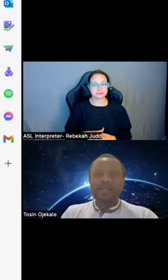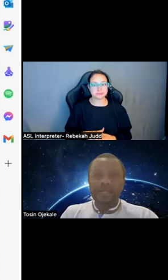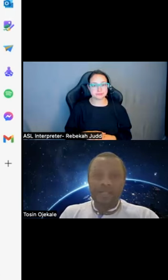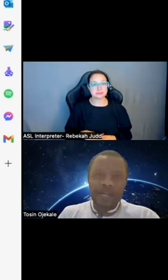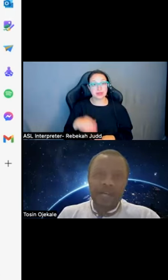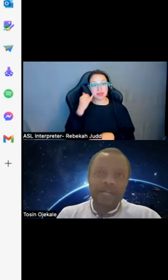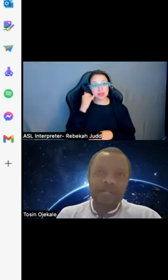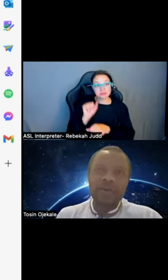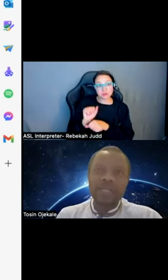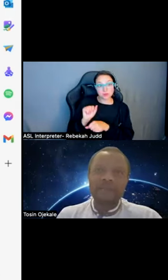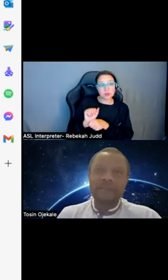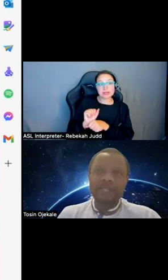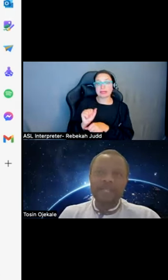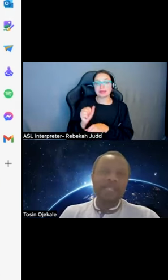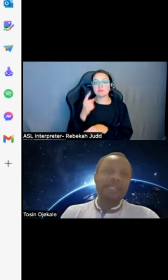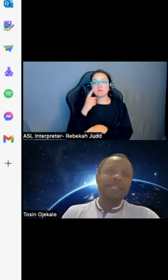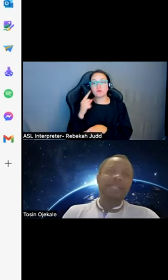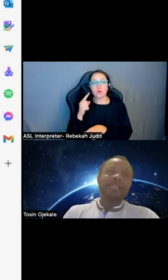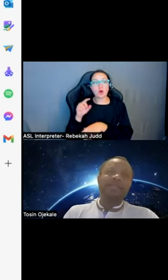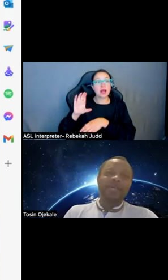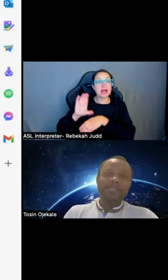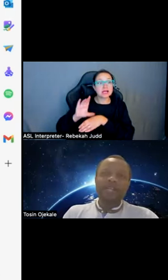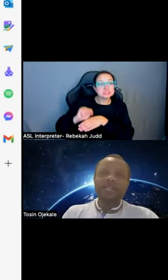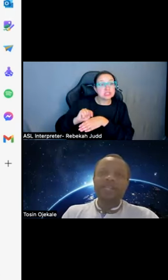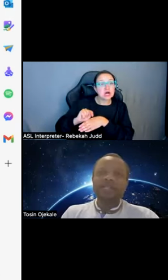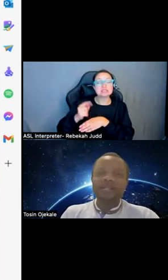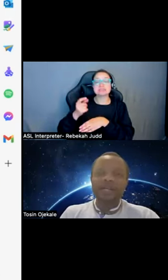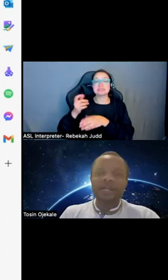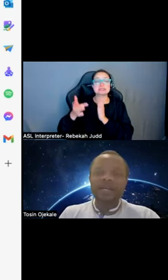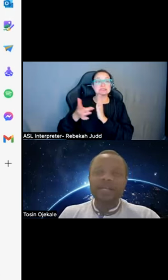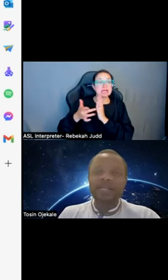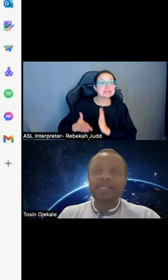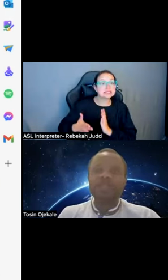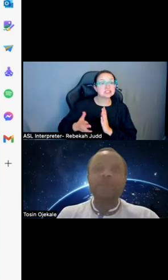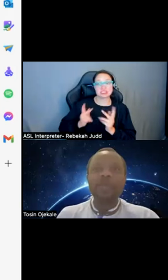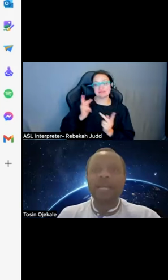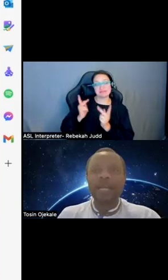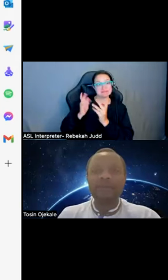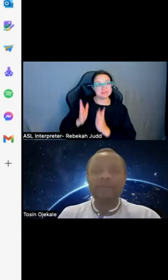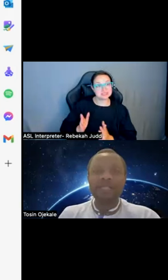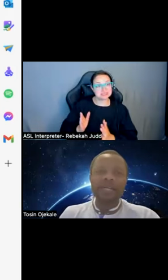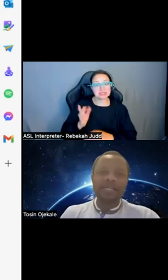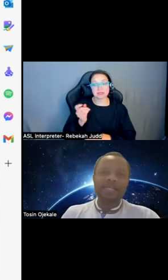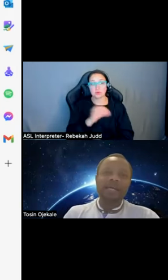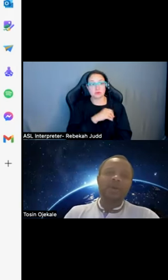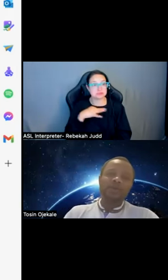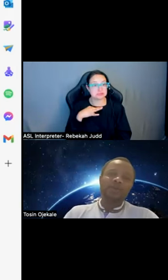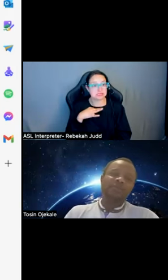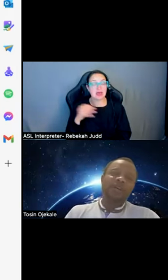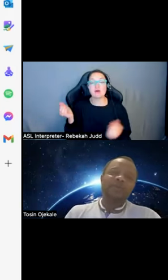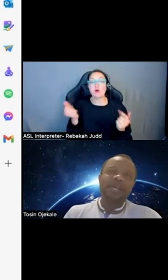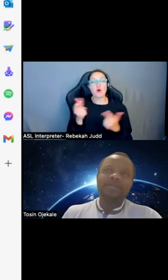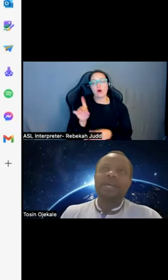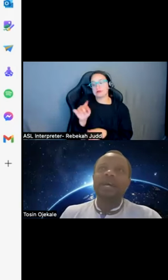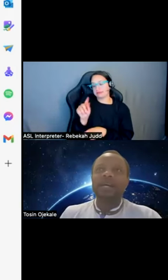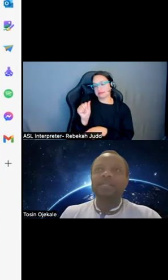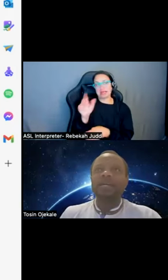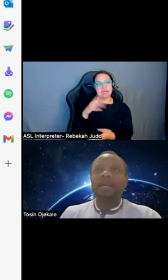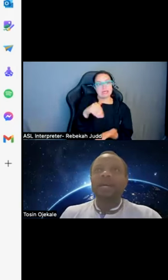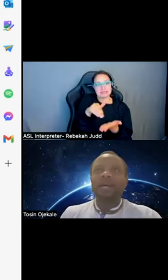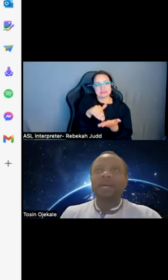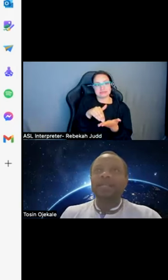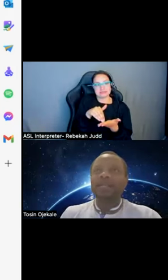a technician, or as a visiting specialist, it's a topic that every data center holds very dear to their